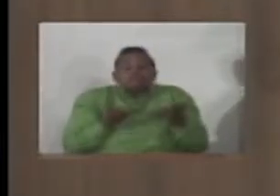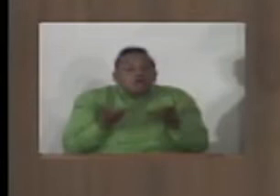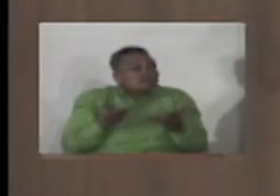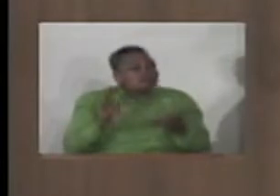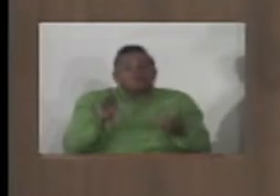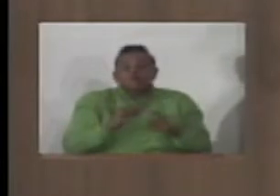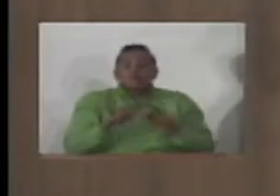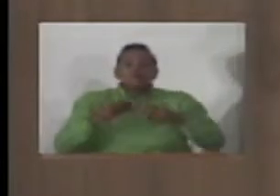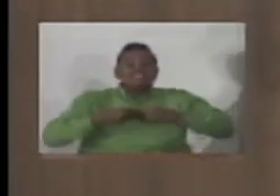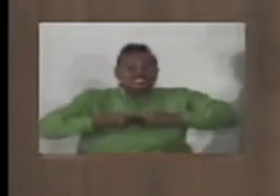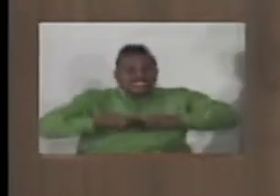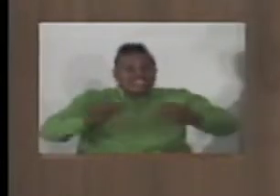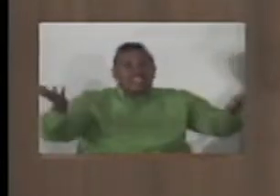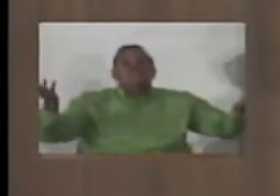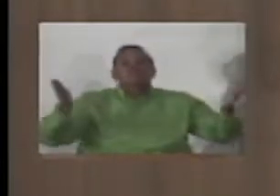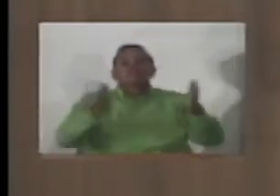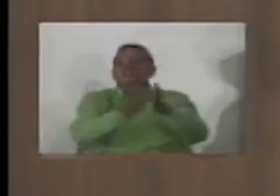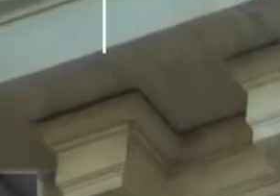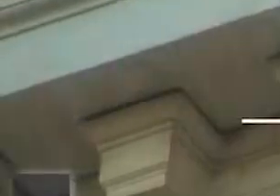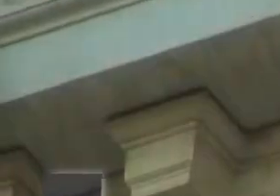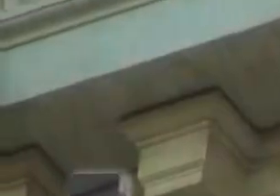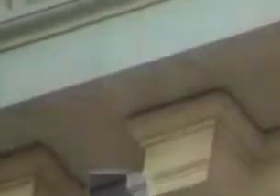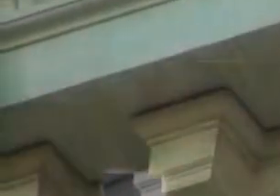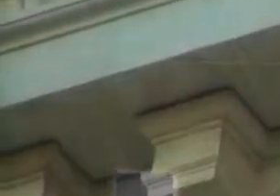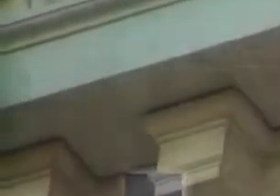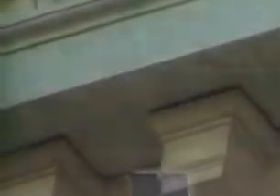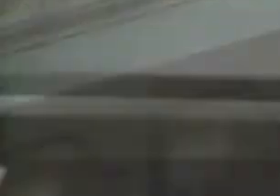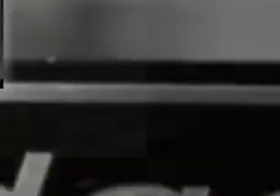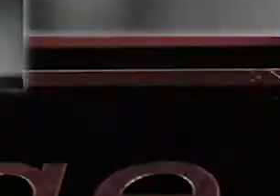delivery generally across Jamaica.